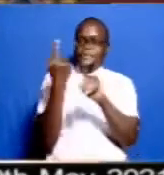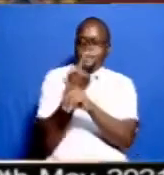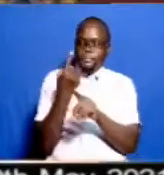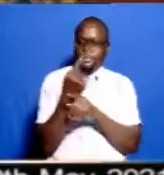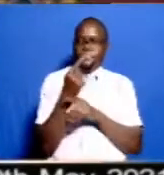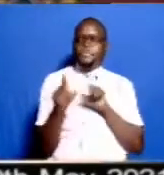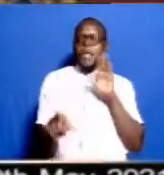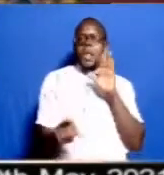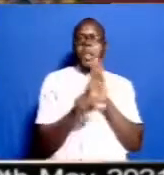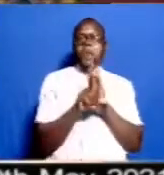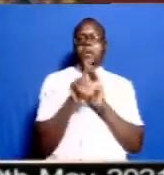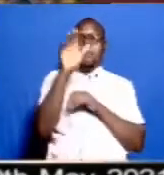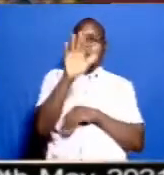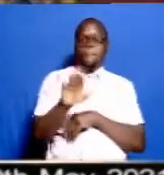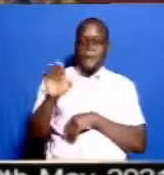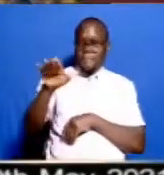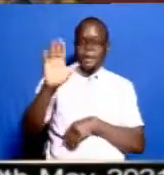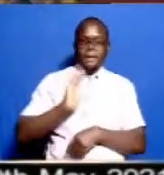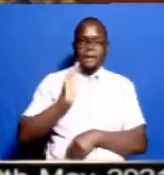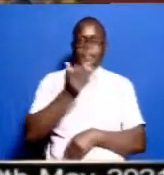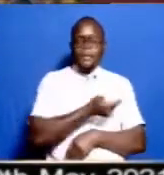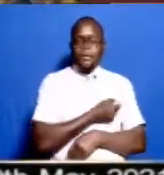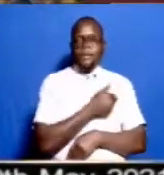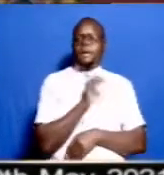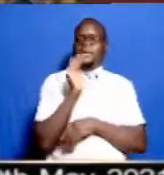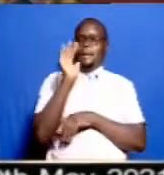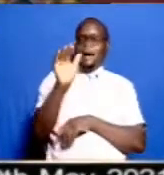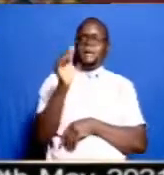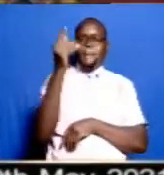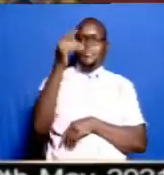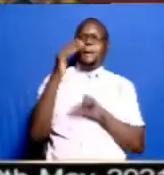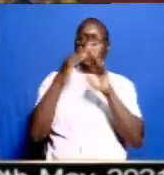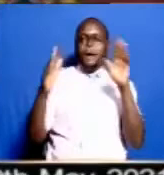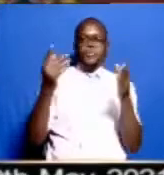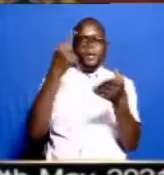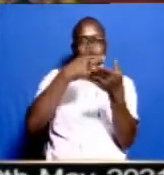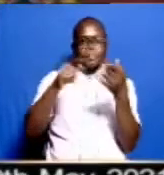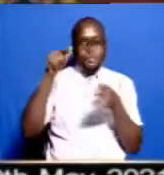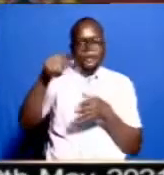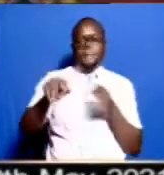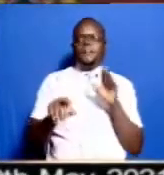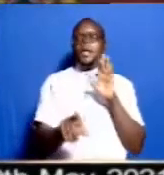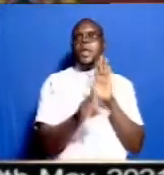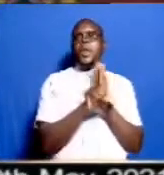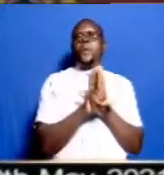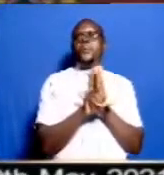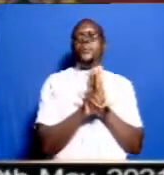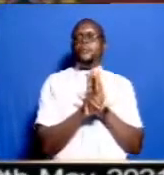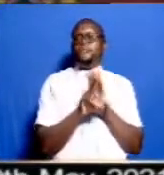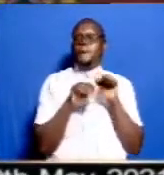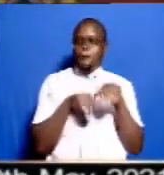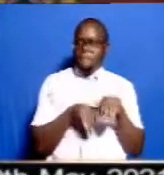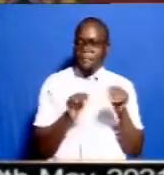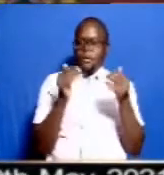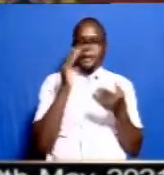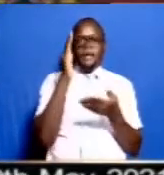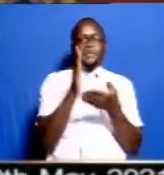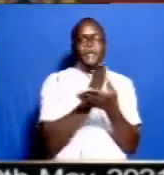of Parliament, this committee recommends that this House approves the said statutory instruments in accordance with